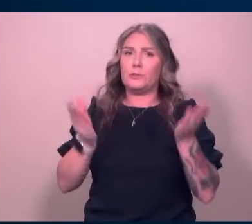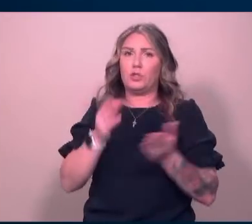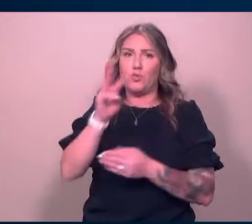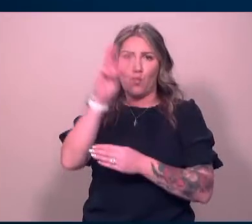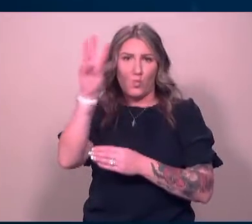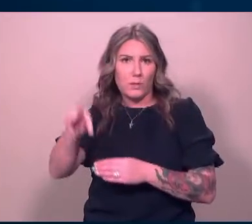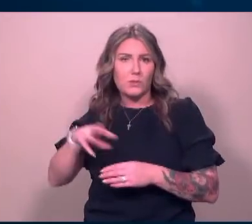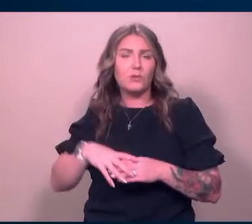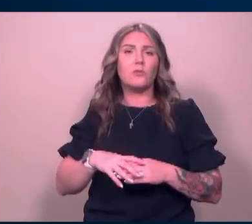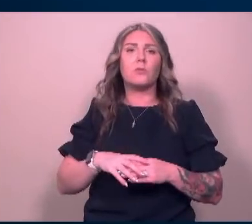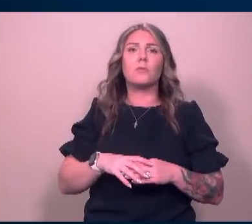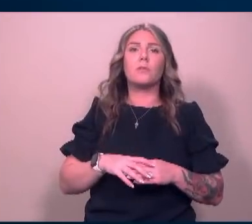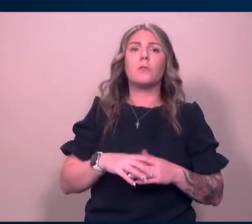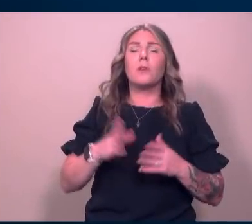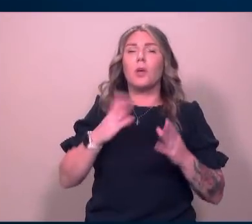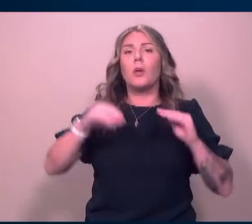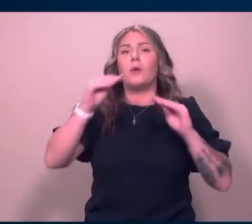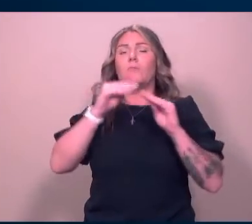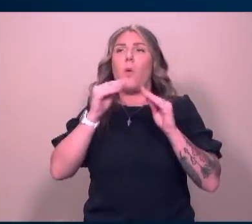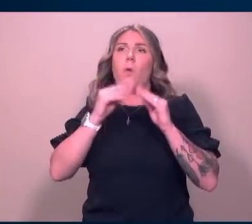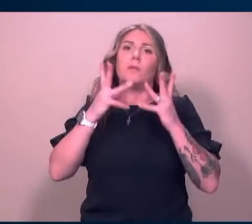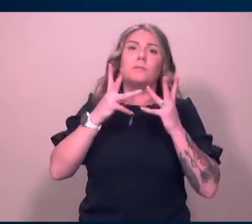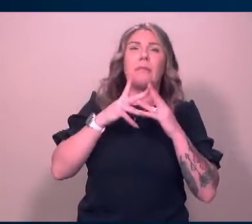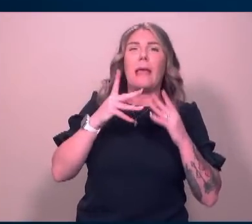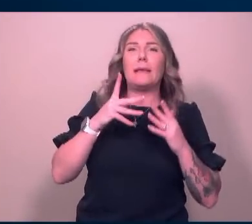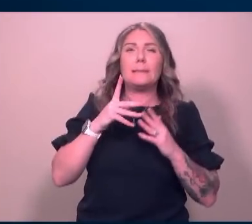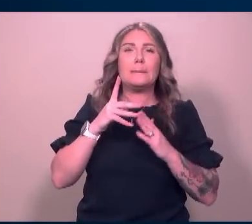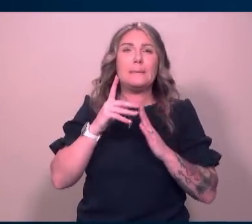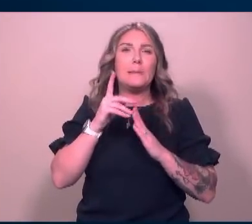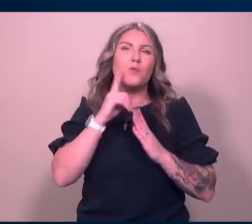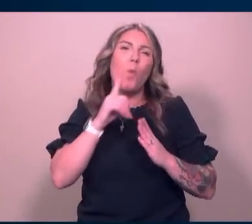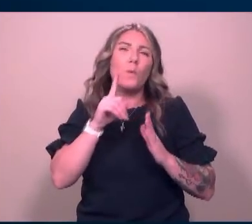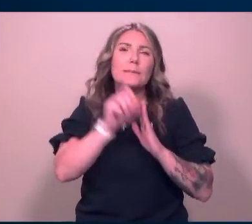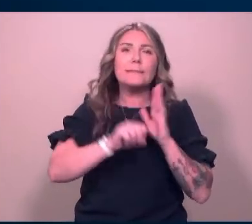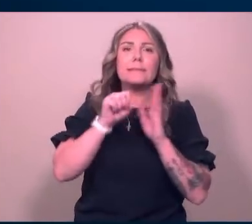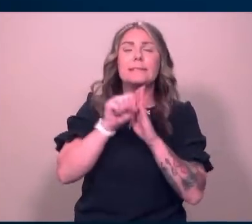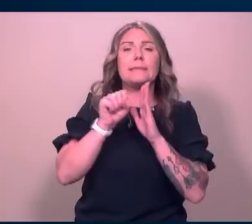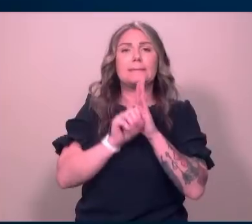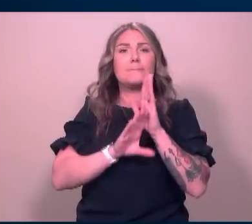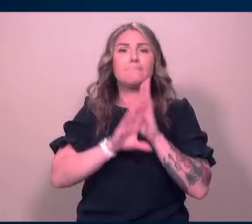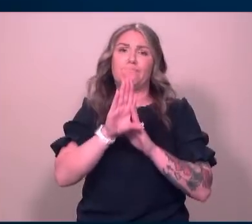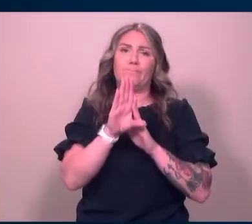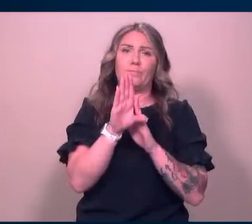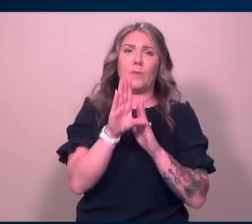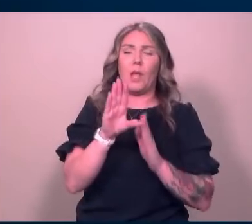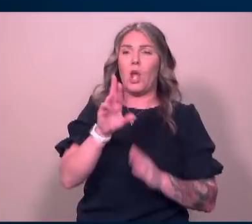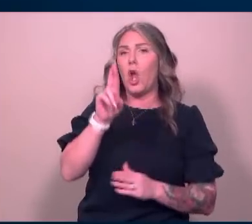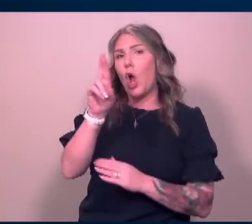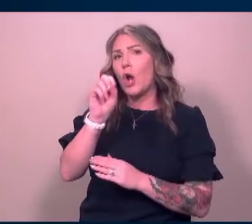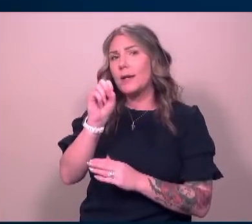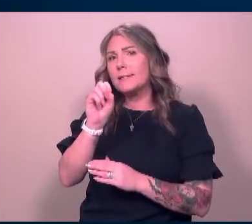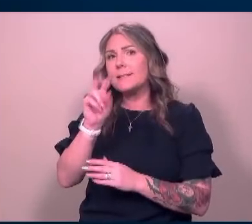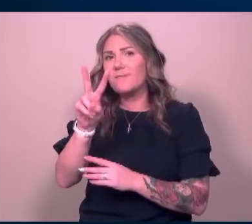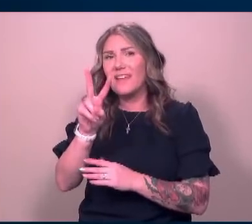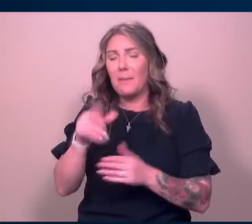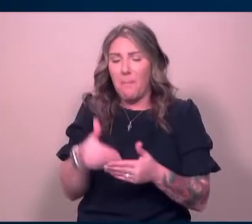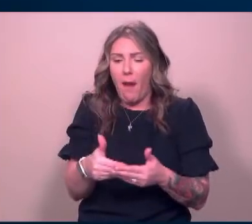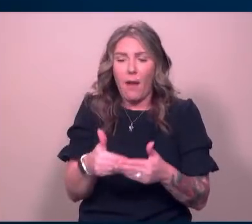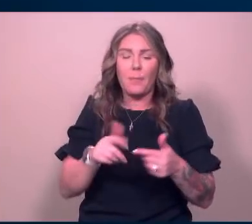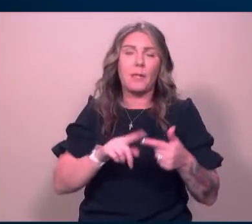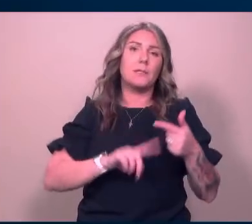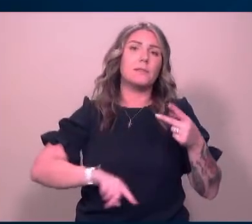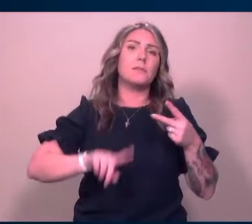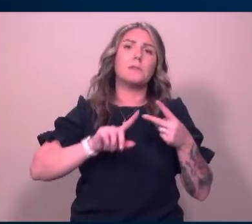that some of the beyond COVID, some of the seasonal spikes that you see in hospitalization, RSV in infants, and